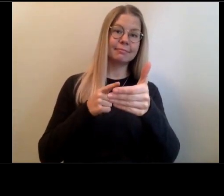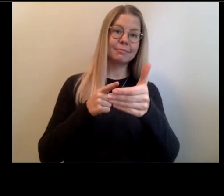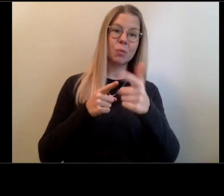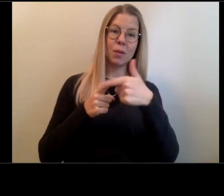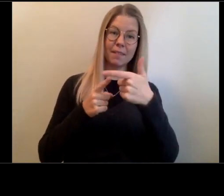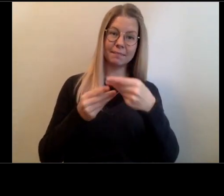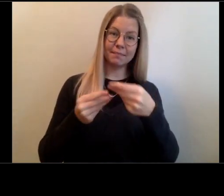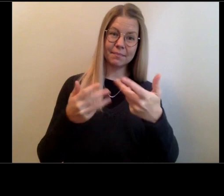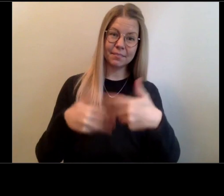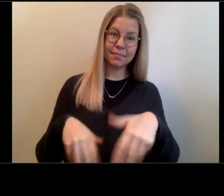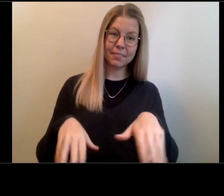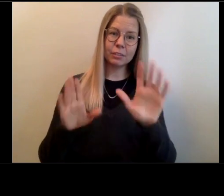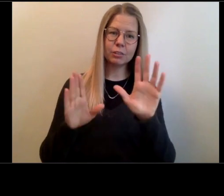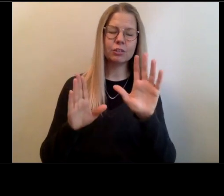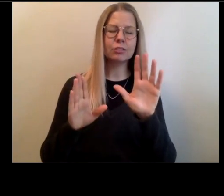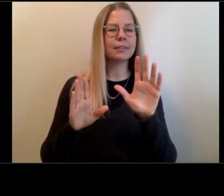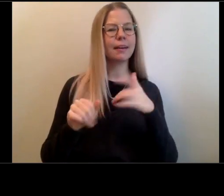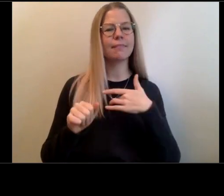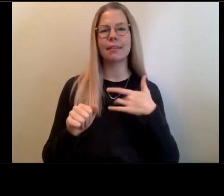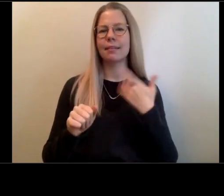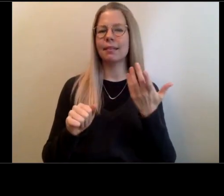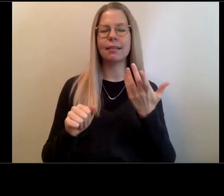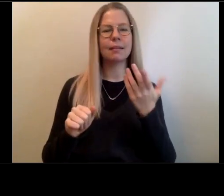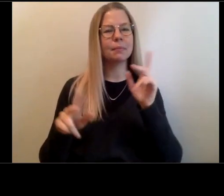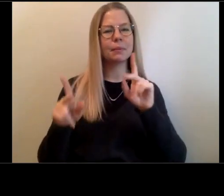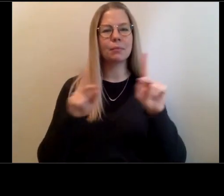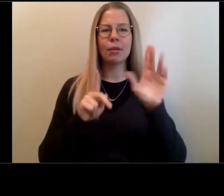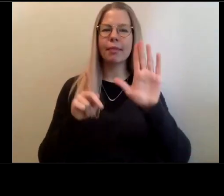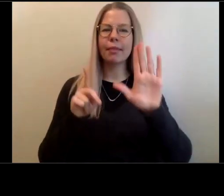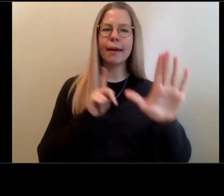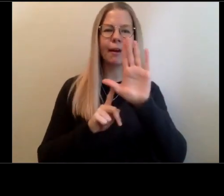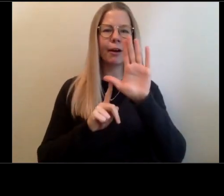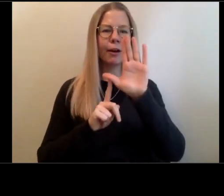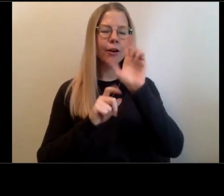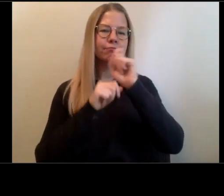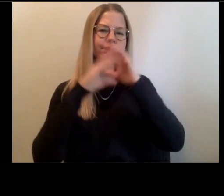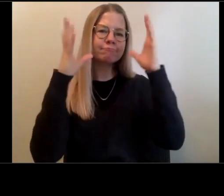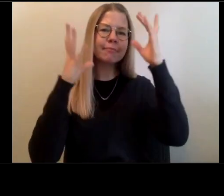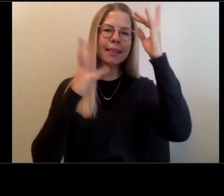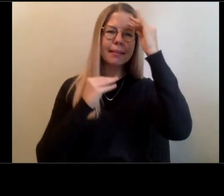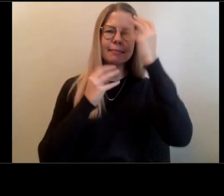value. Lots of people are talking about being cooped